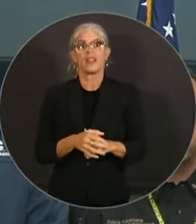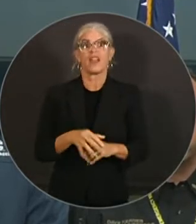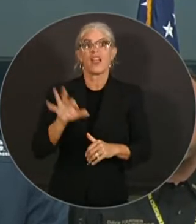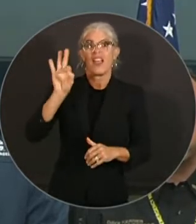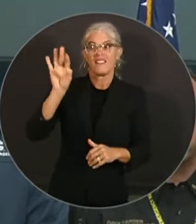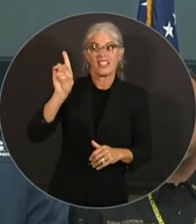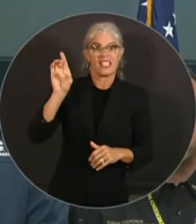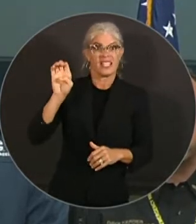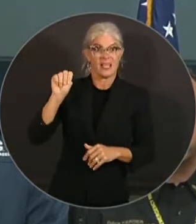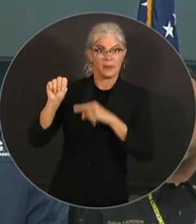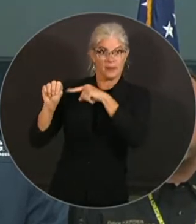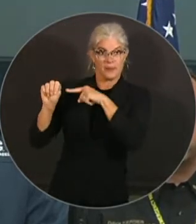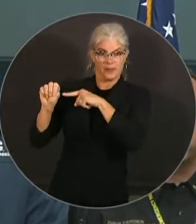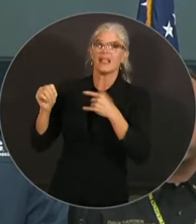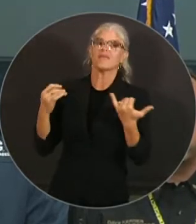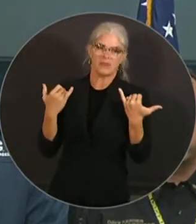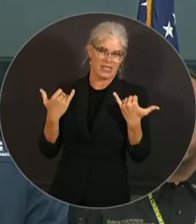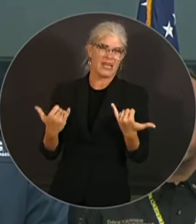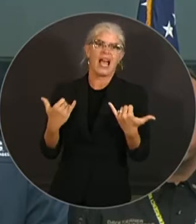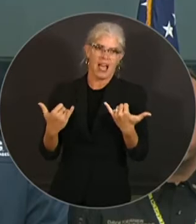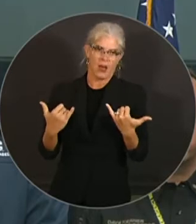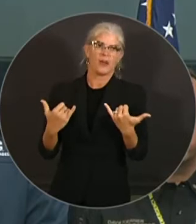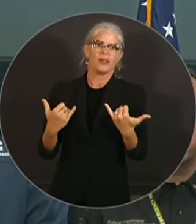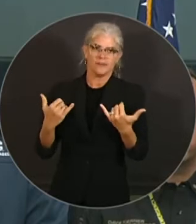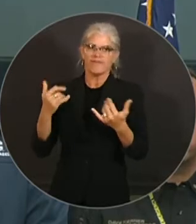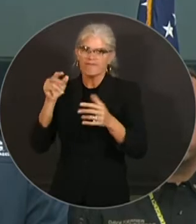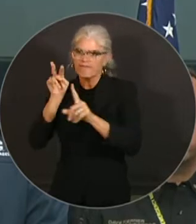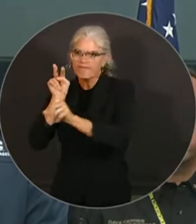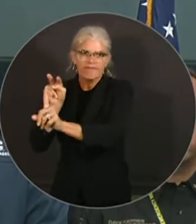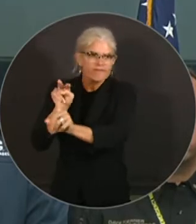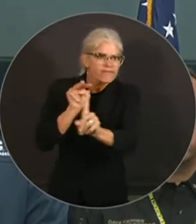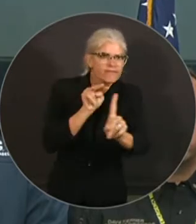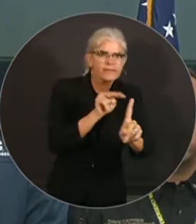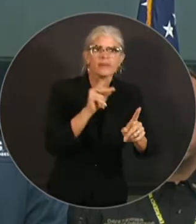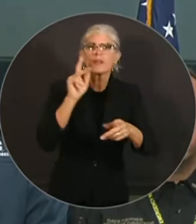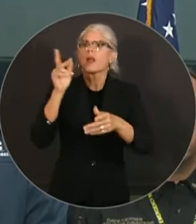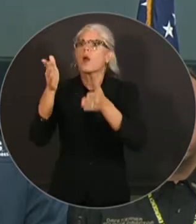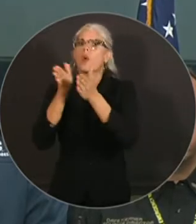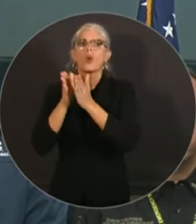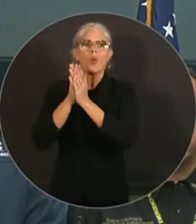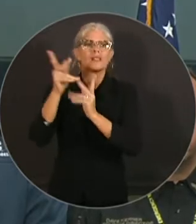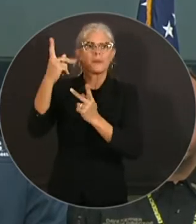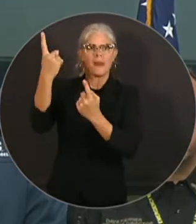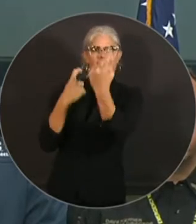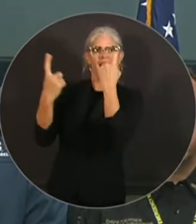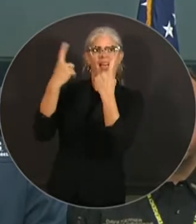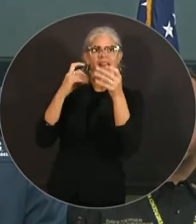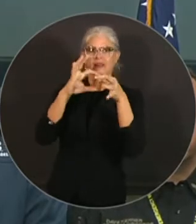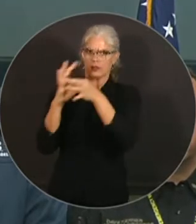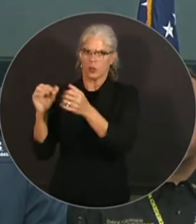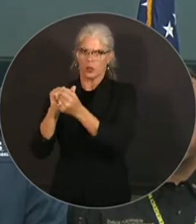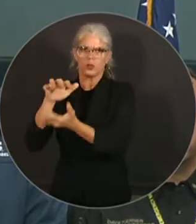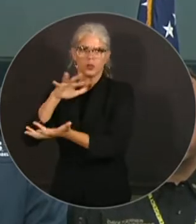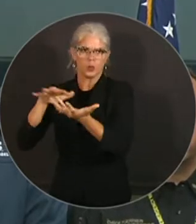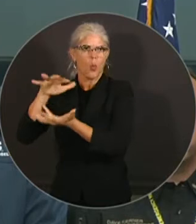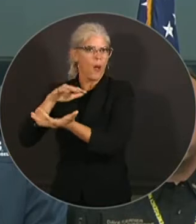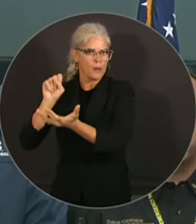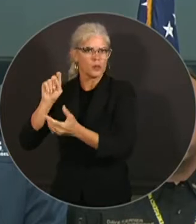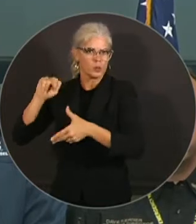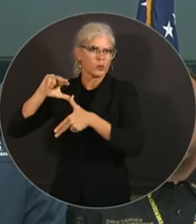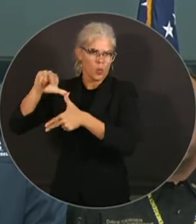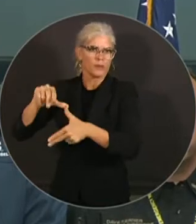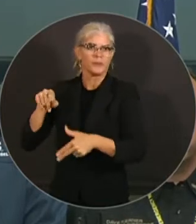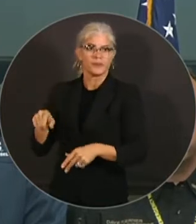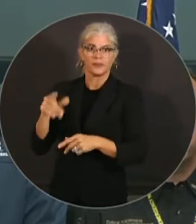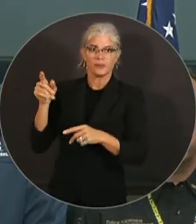is actively addressing storm-related resource requests. They're currently in the process of fulfilling 850